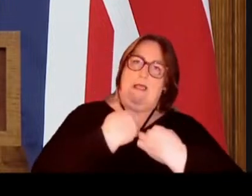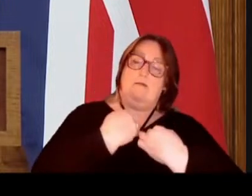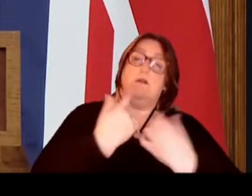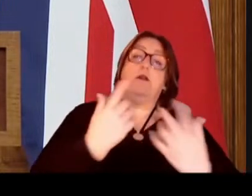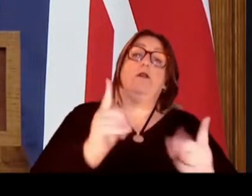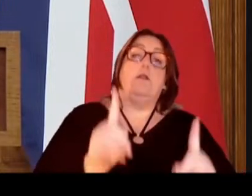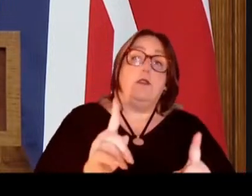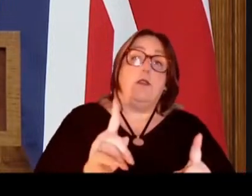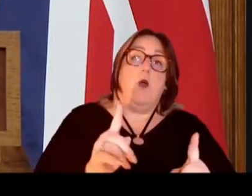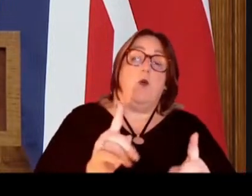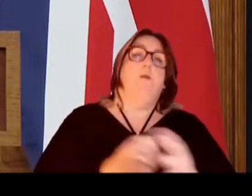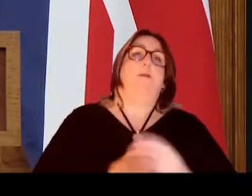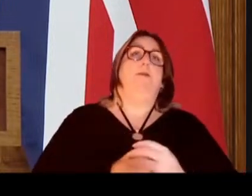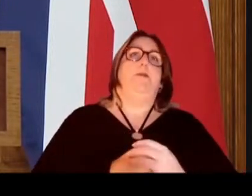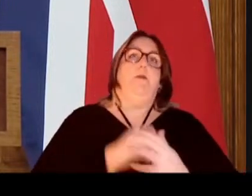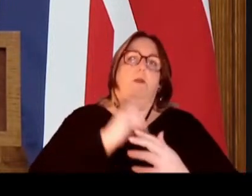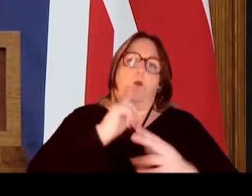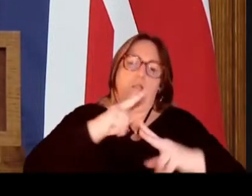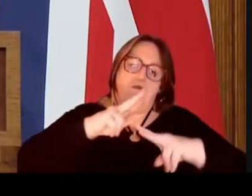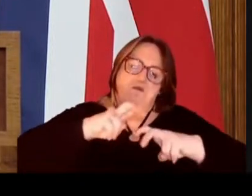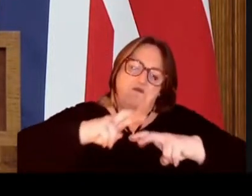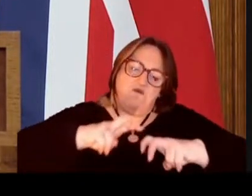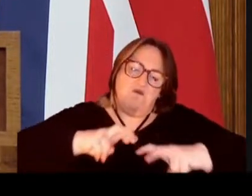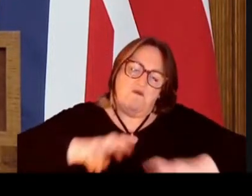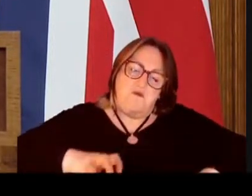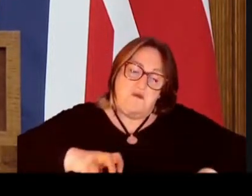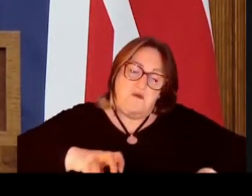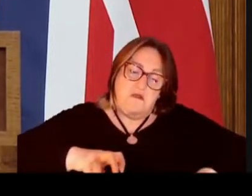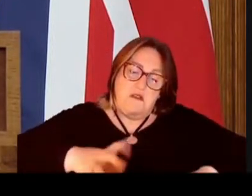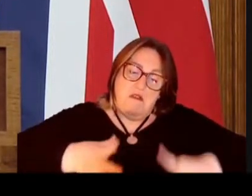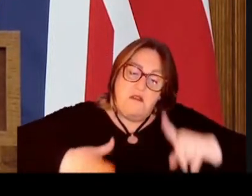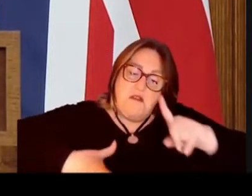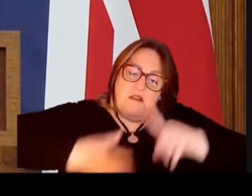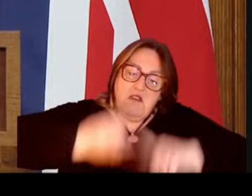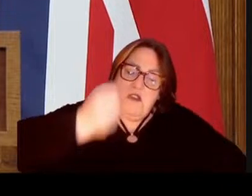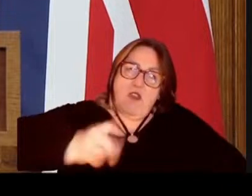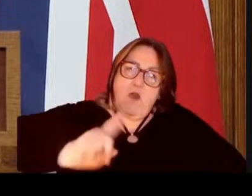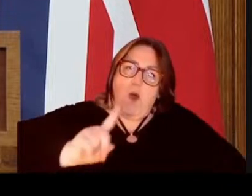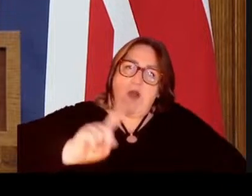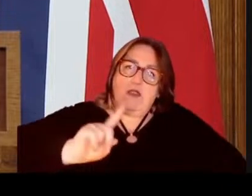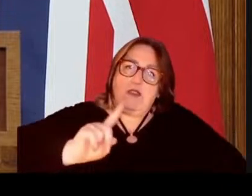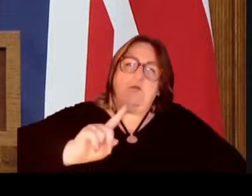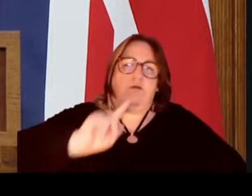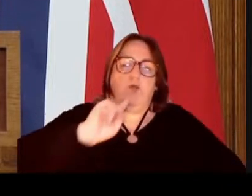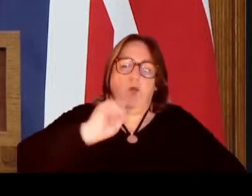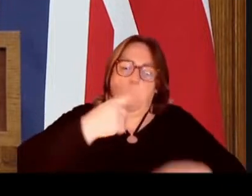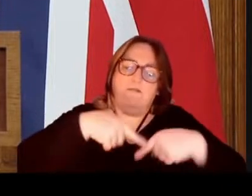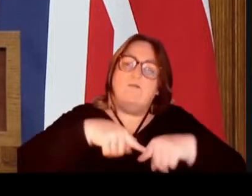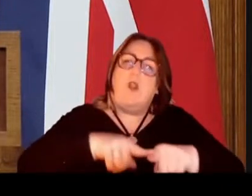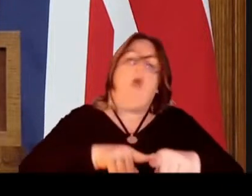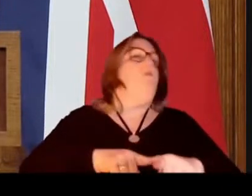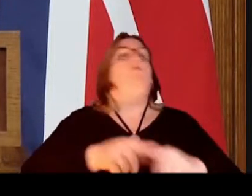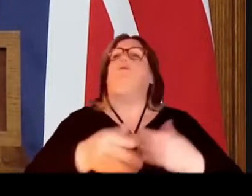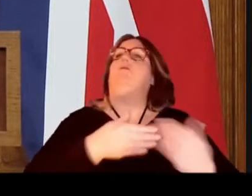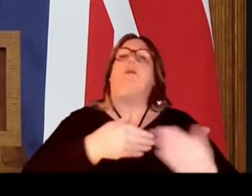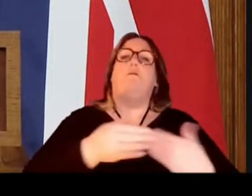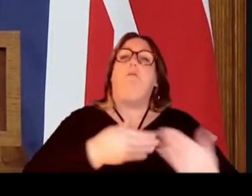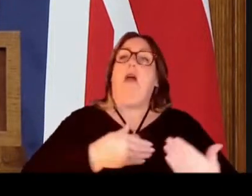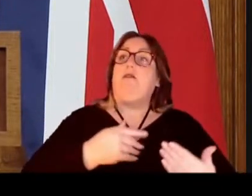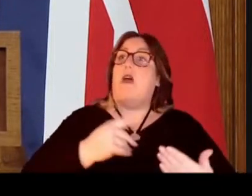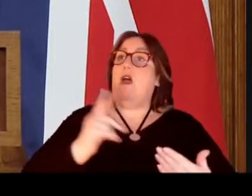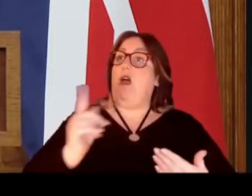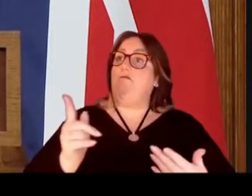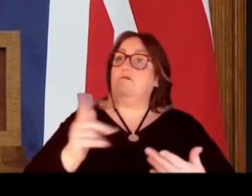goes, we will follow it. No matter the boats it will rock, no matter the vested interests it will